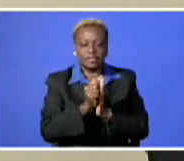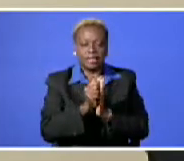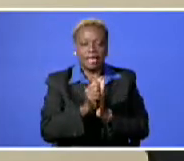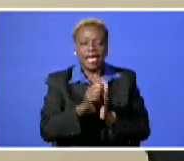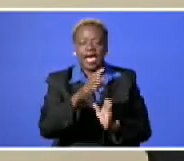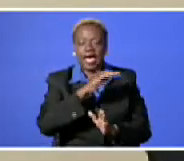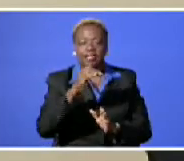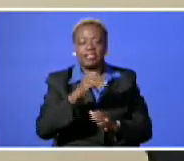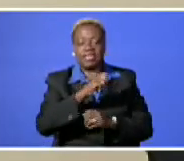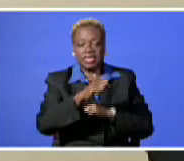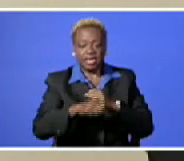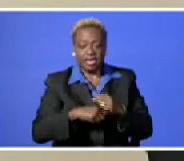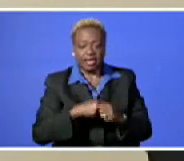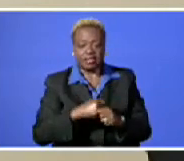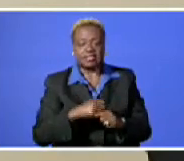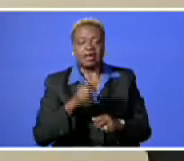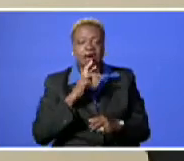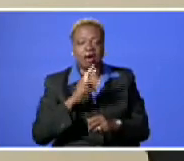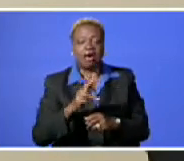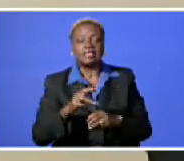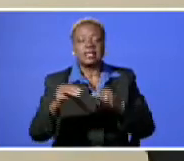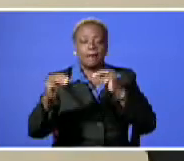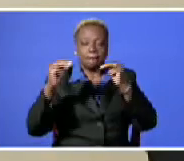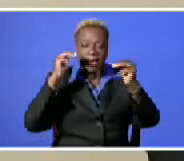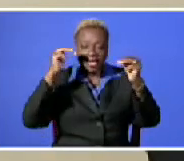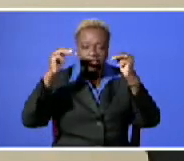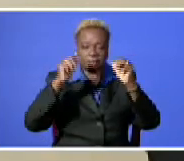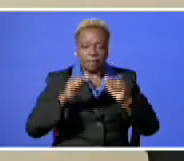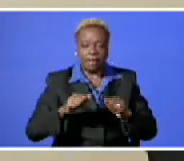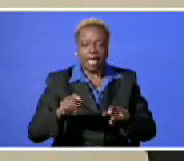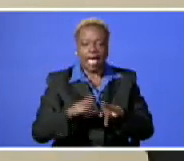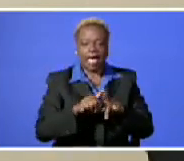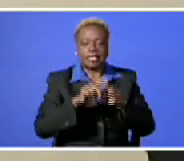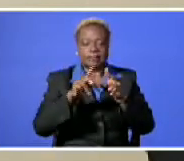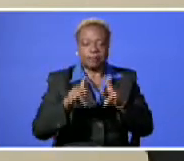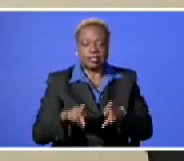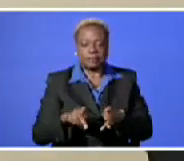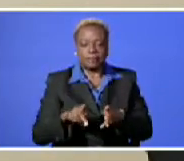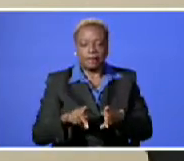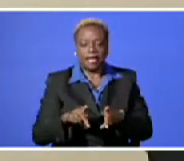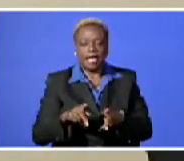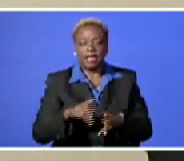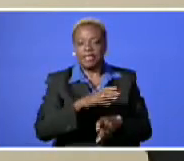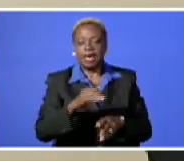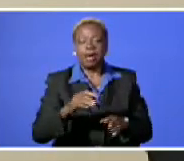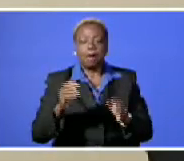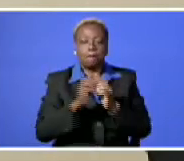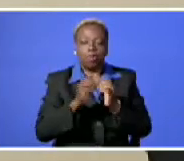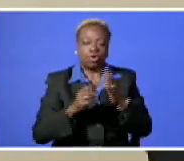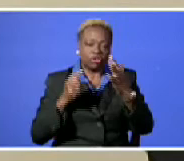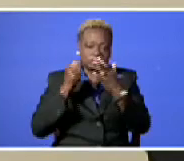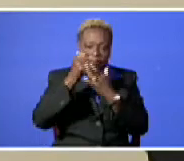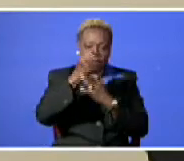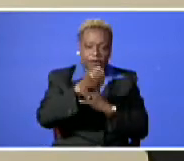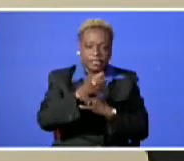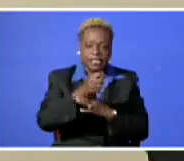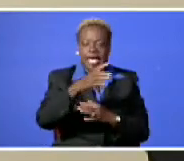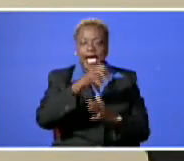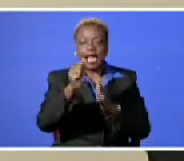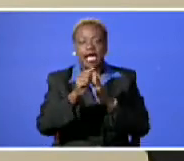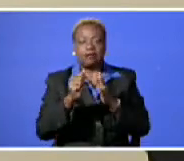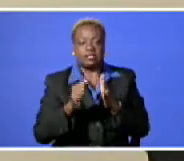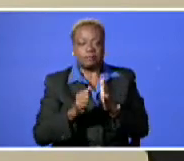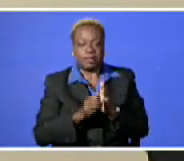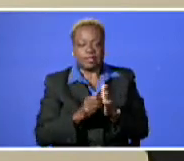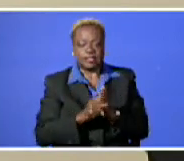the tenors, what they call the tenors, are as manageable as possible. And that there's certainly more transparency and accountability as far as